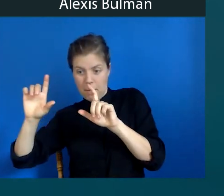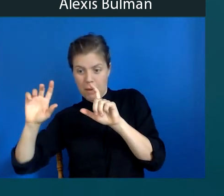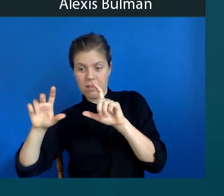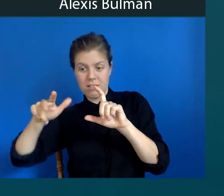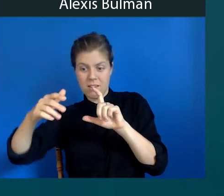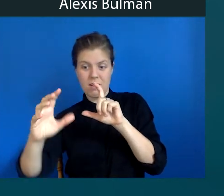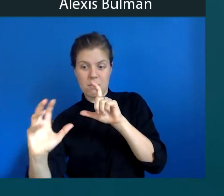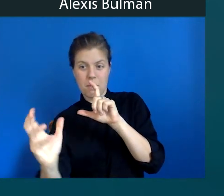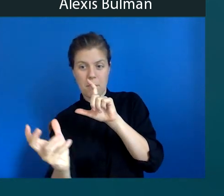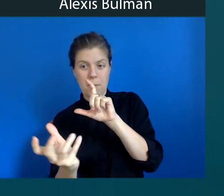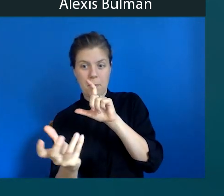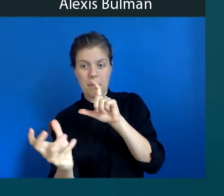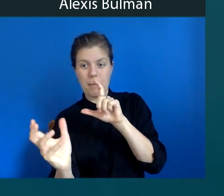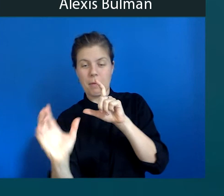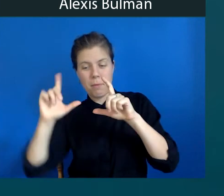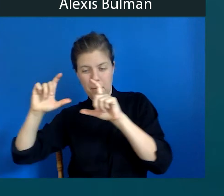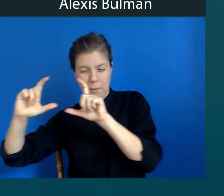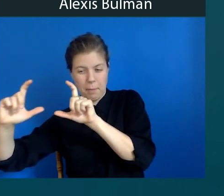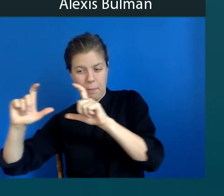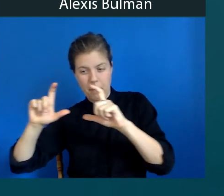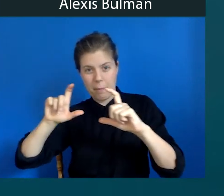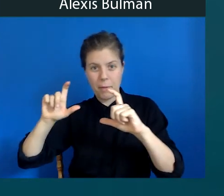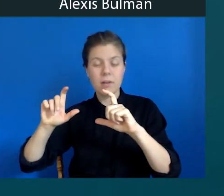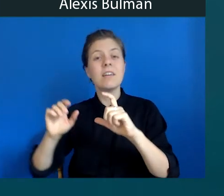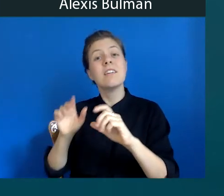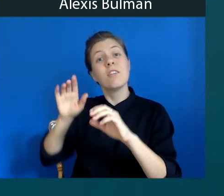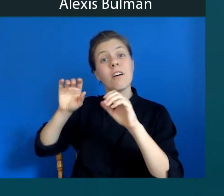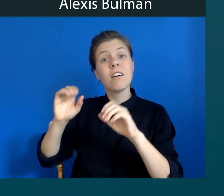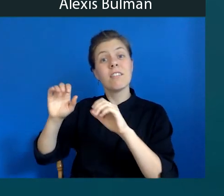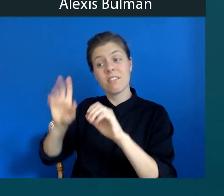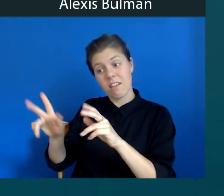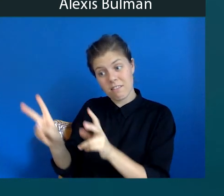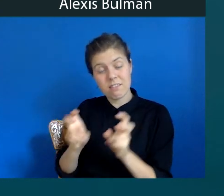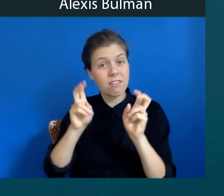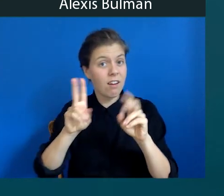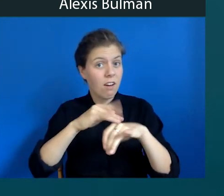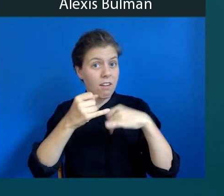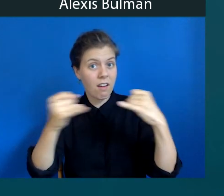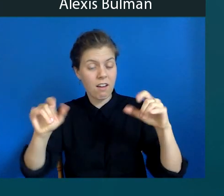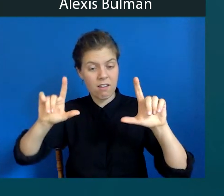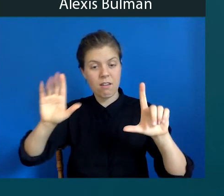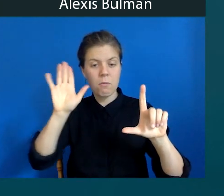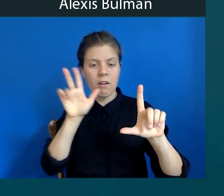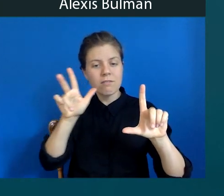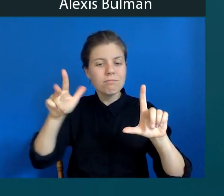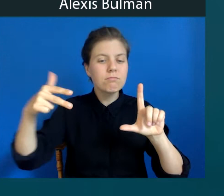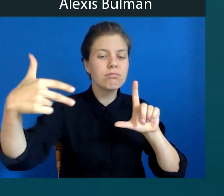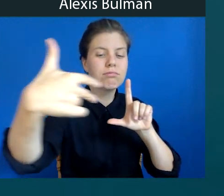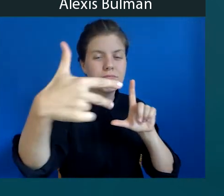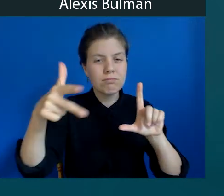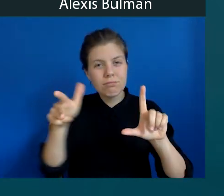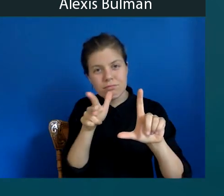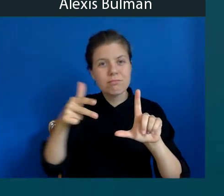the viewer can rotate and pan around the object and zoom in. With this technology in mind, I had to consider